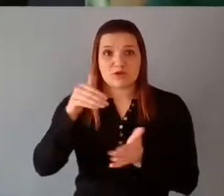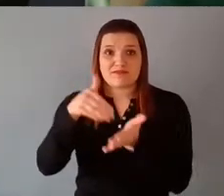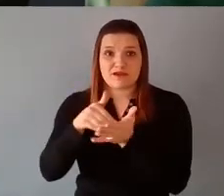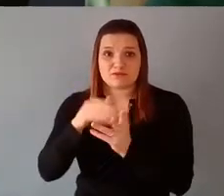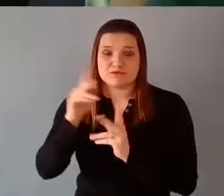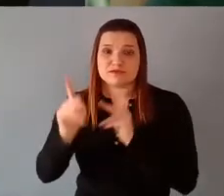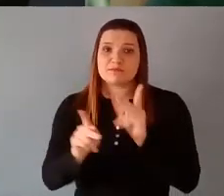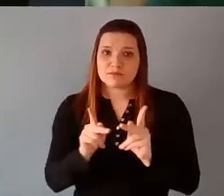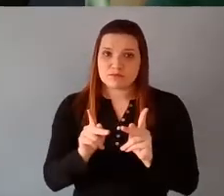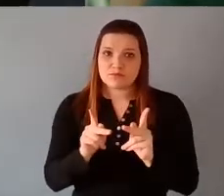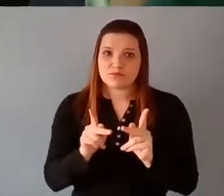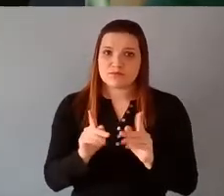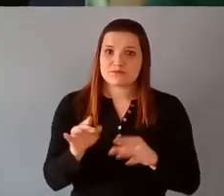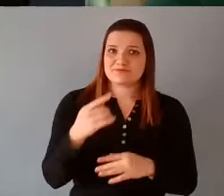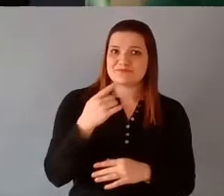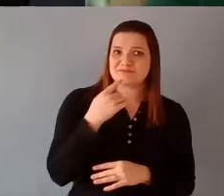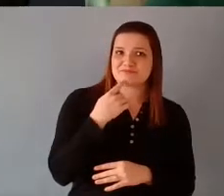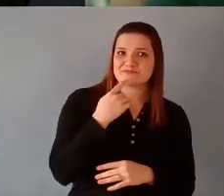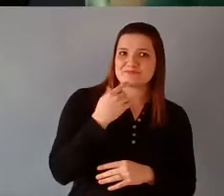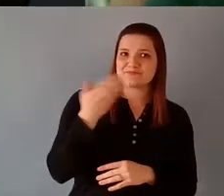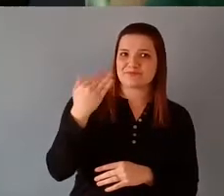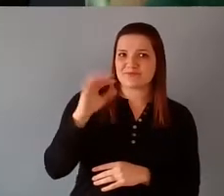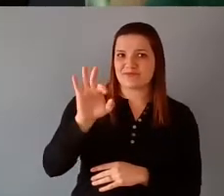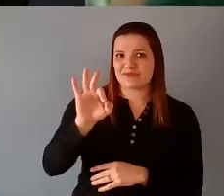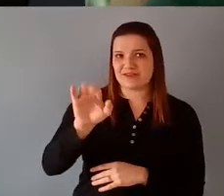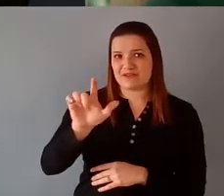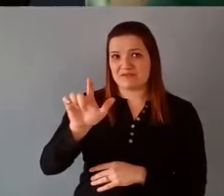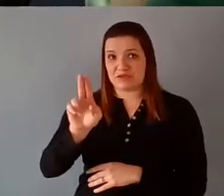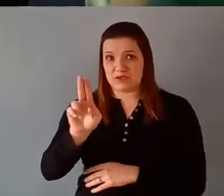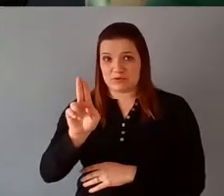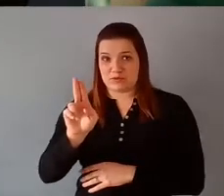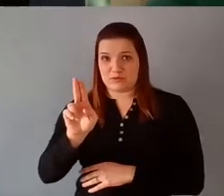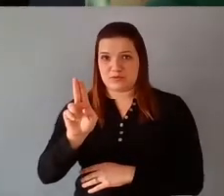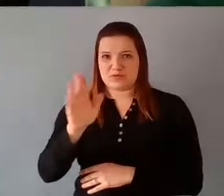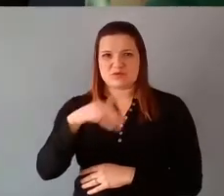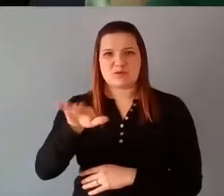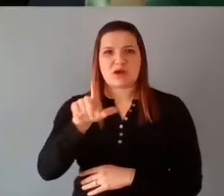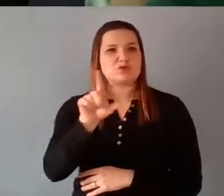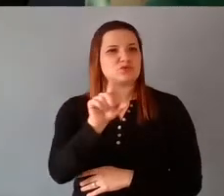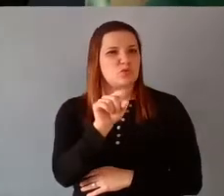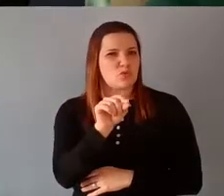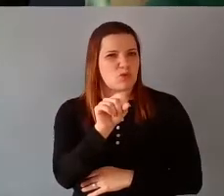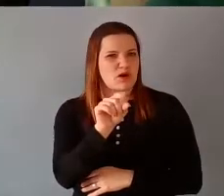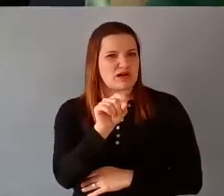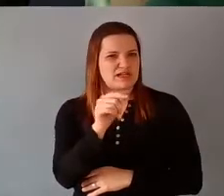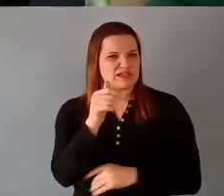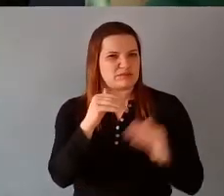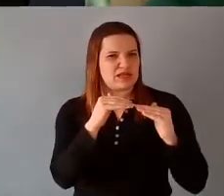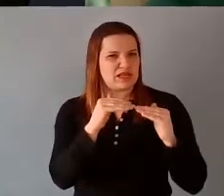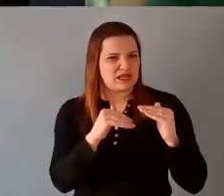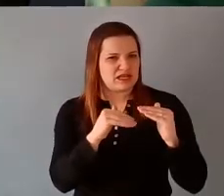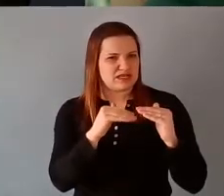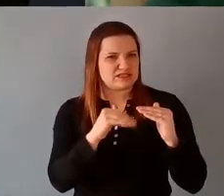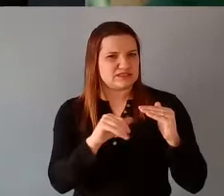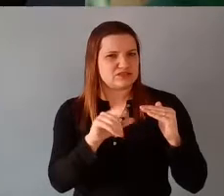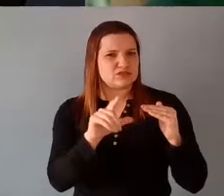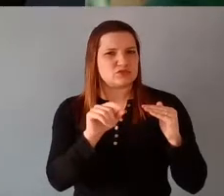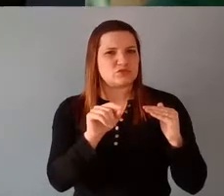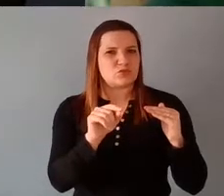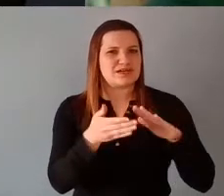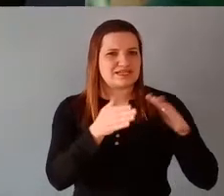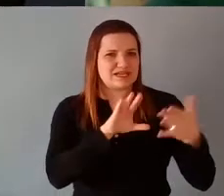I'd mentioned that the flu is around 20, maybe slightly less than 20 deaths related to the